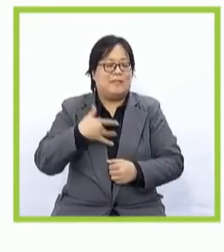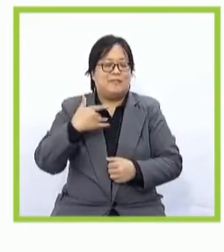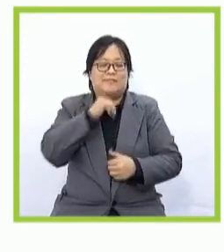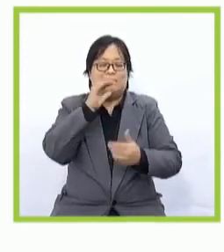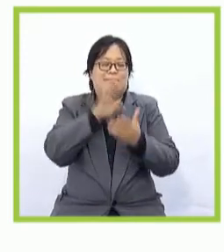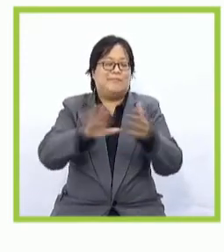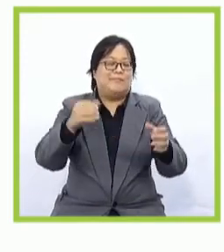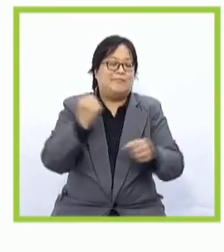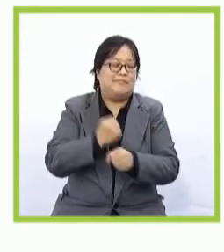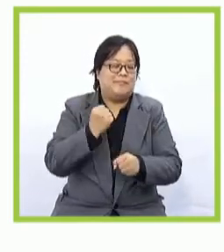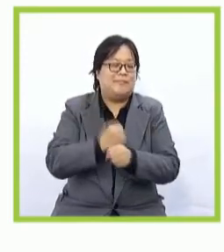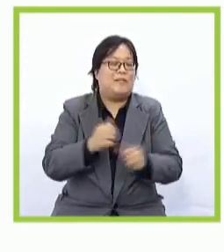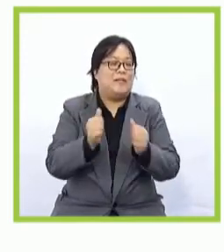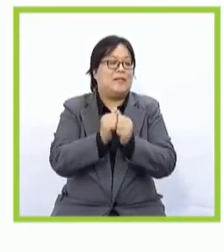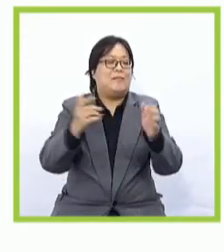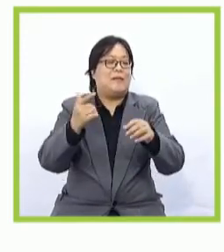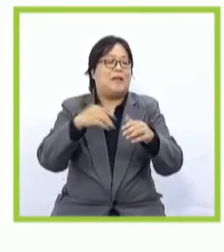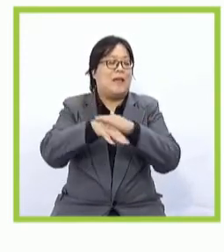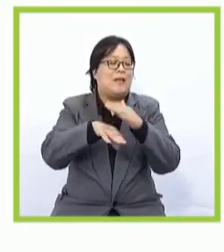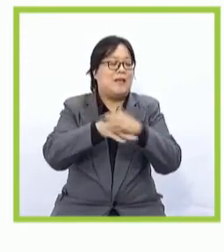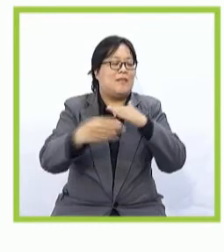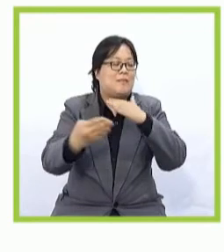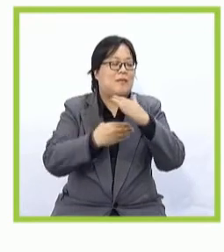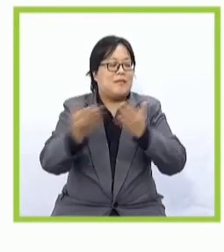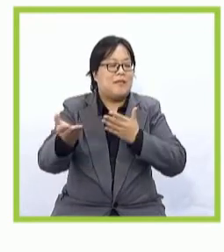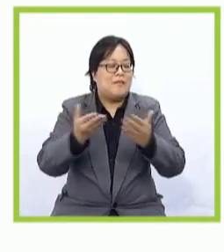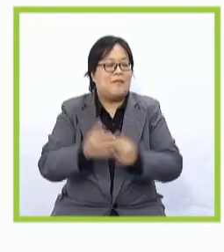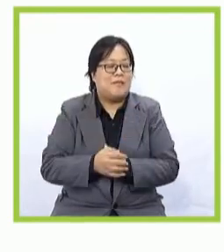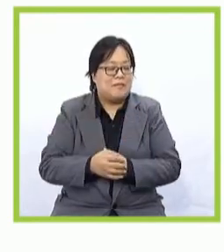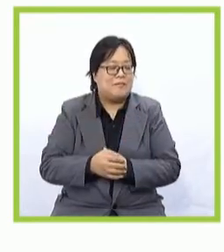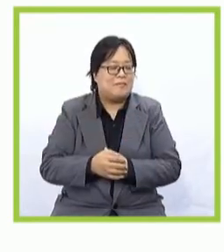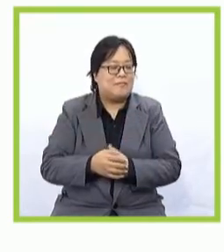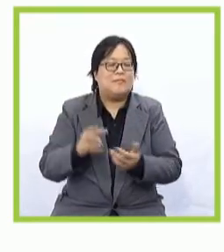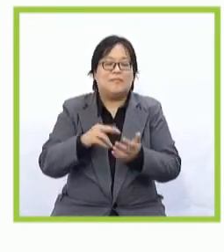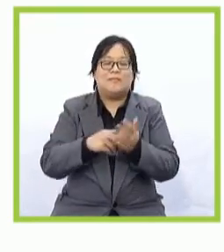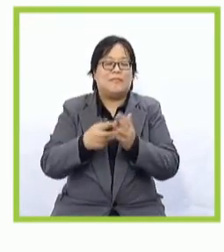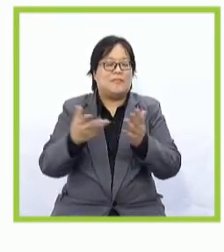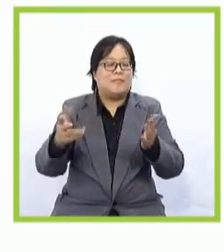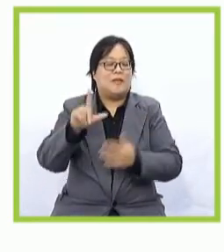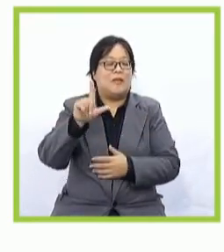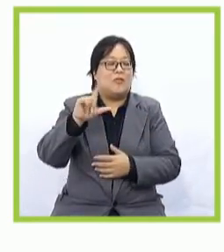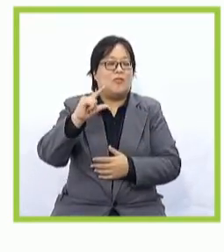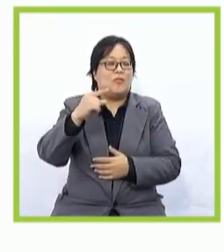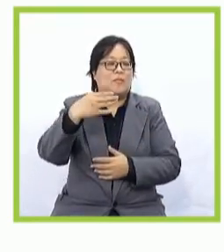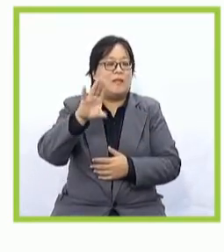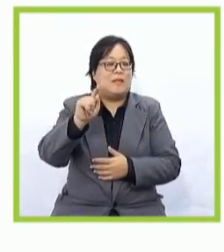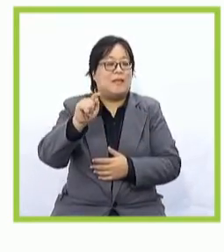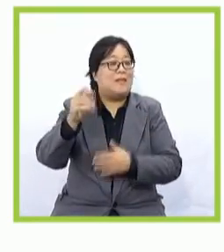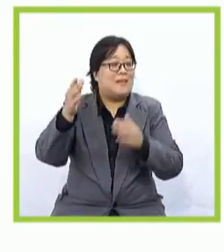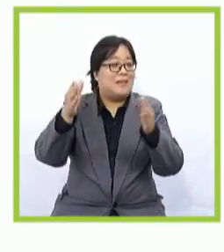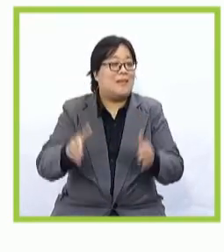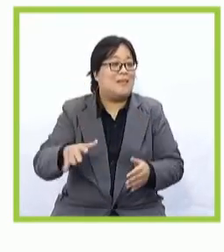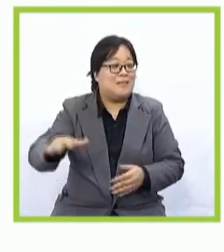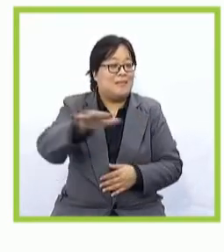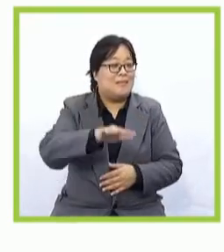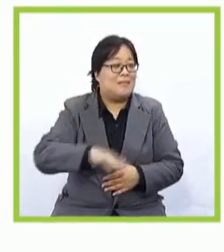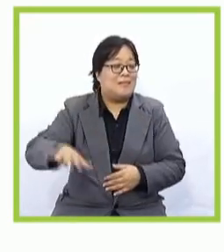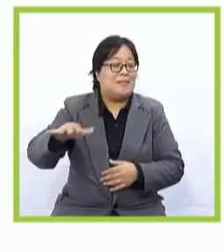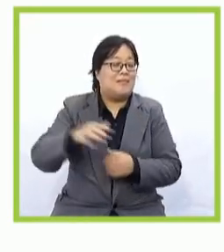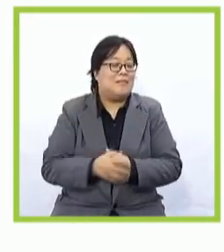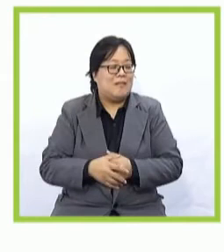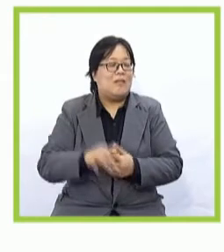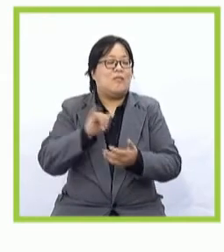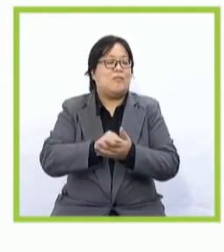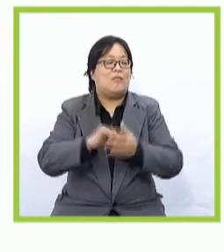jobs without access to basic services, that what really threatens them is LGBT people. So these are the ways in